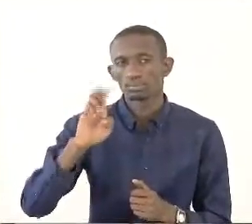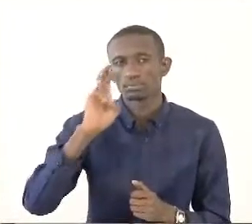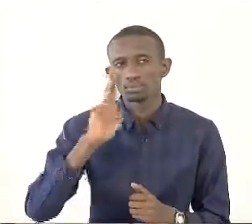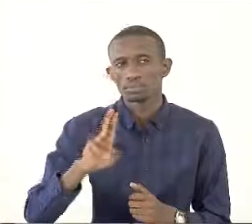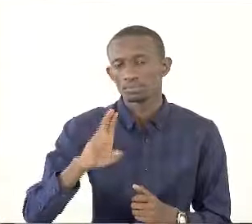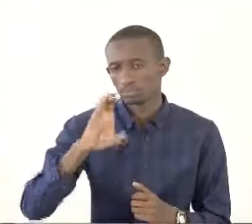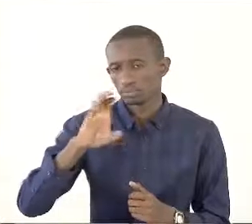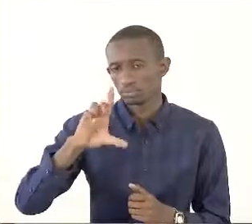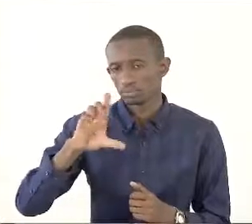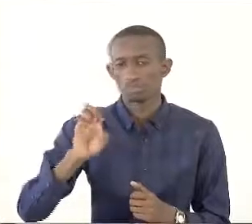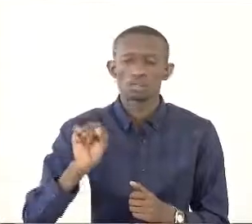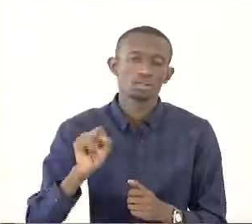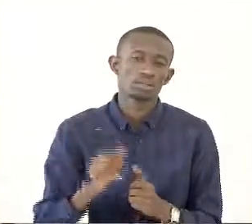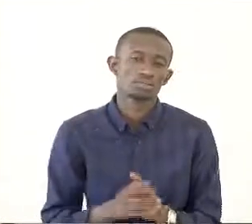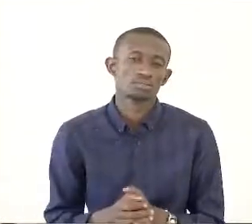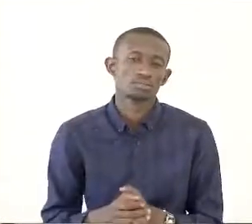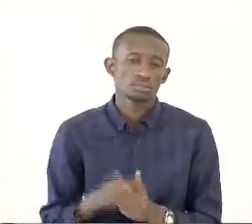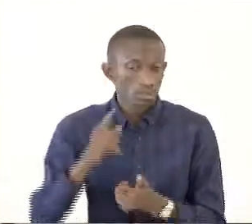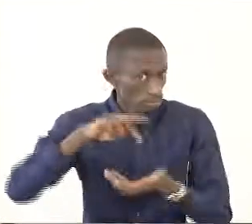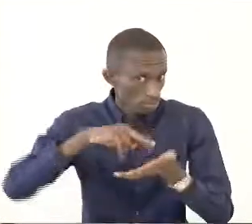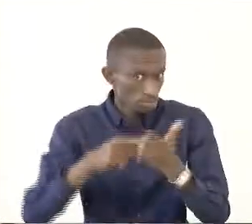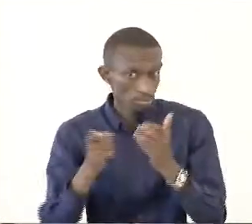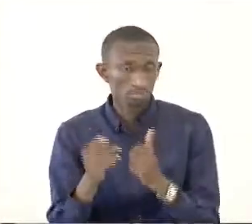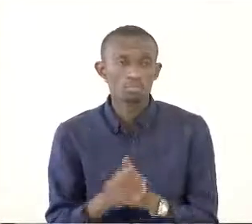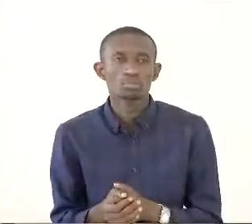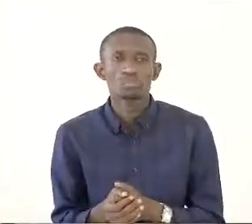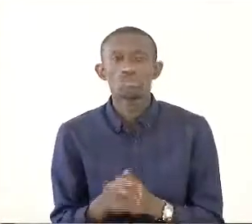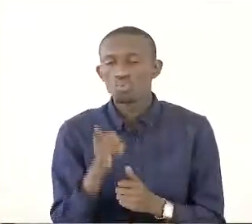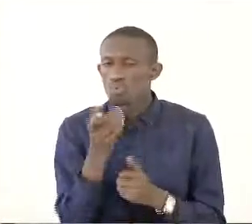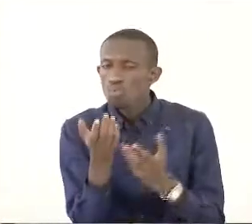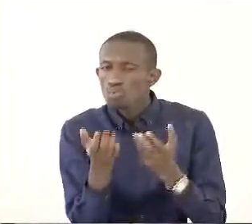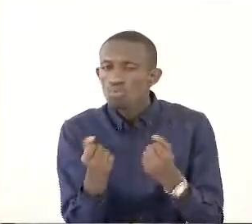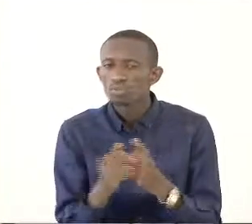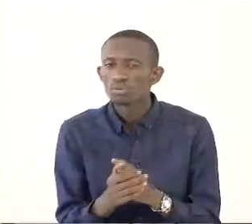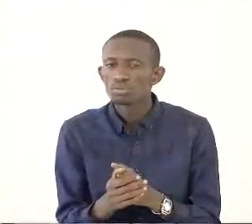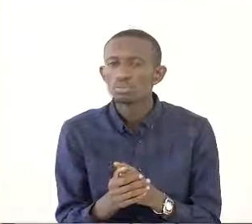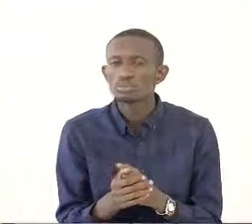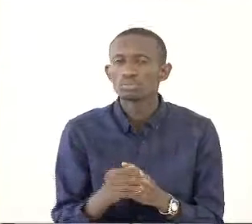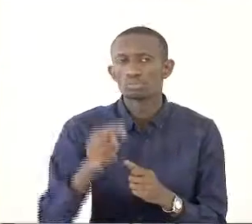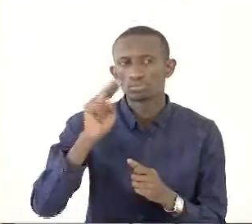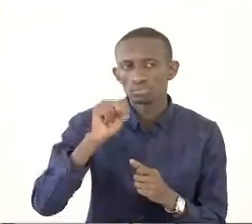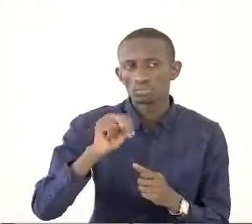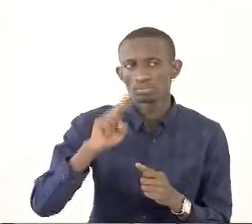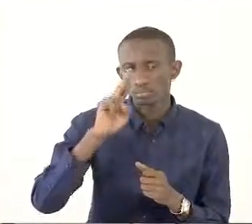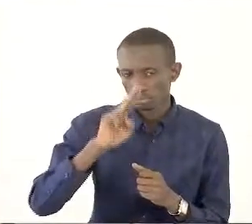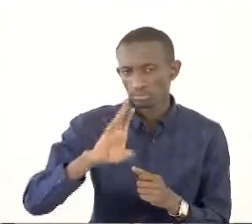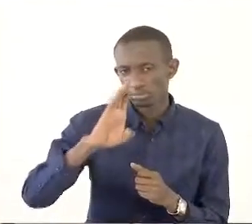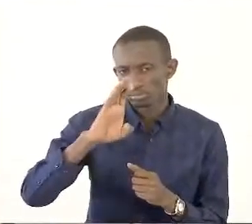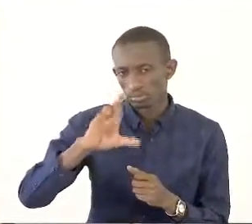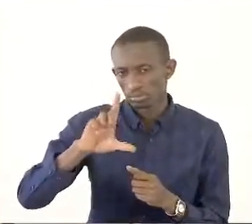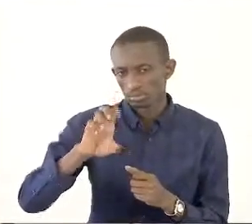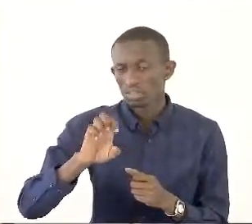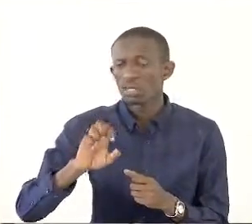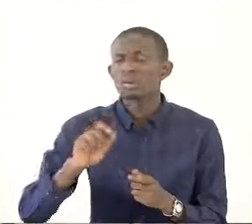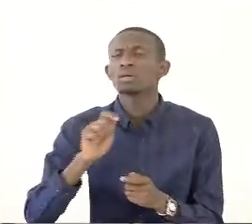So to become another nucleus. Here it means that you have a nucleus that is becoming another nucleus,